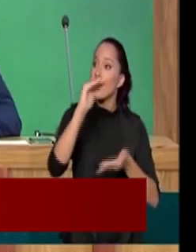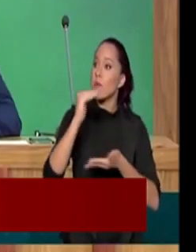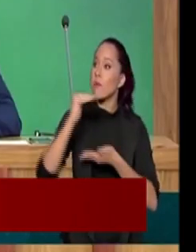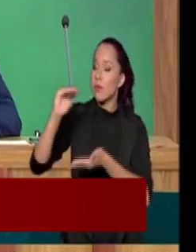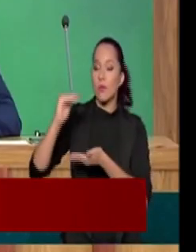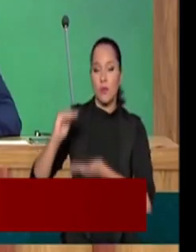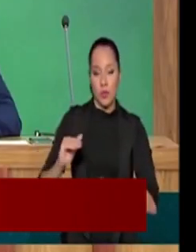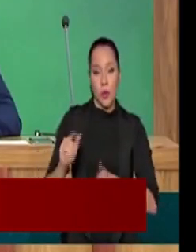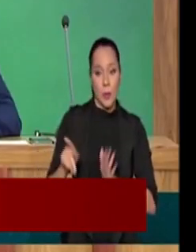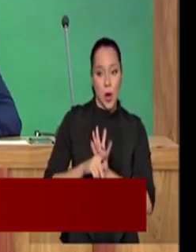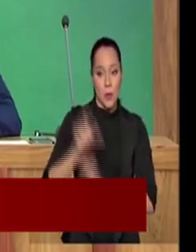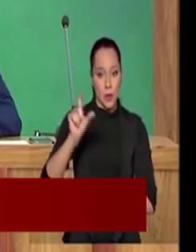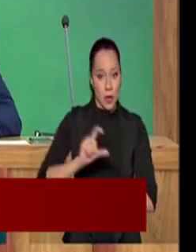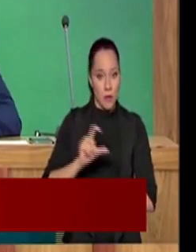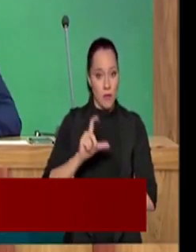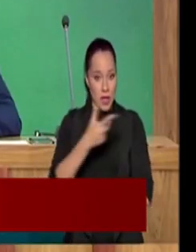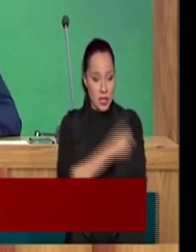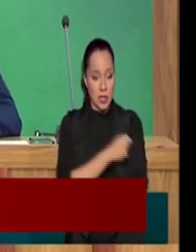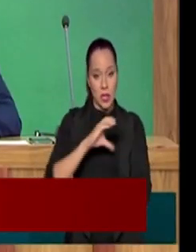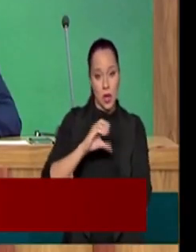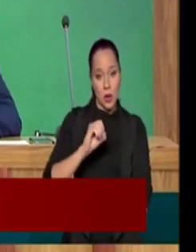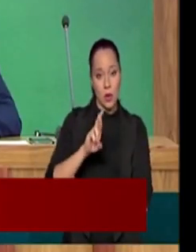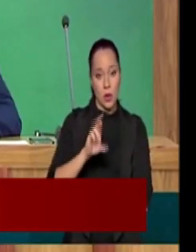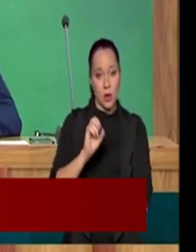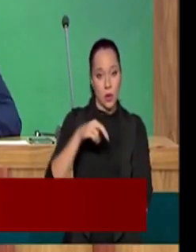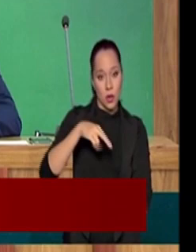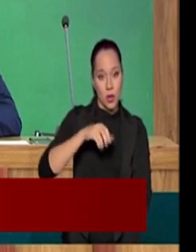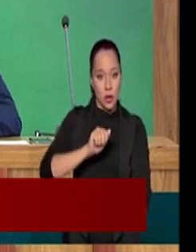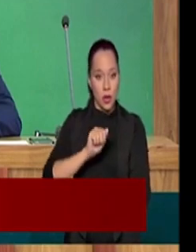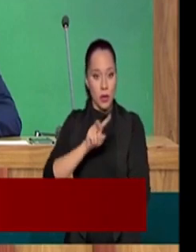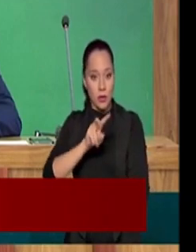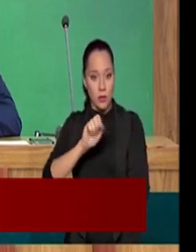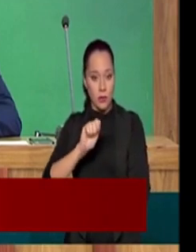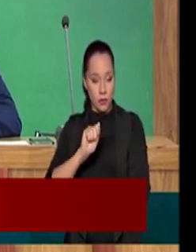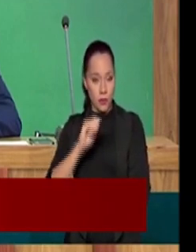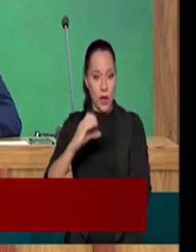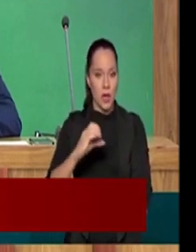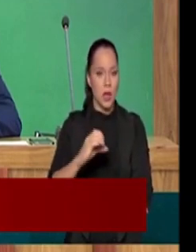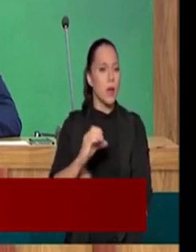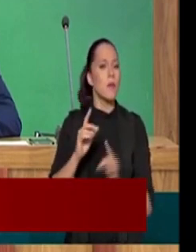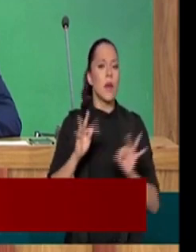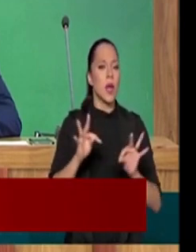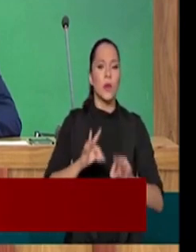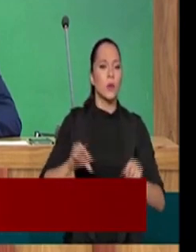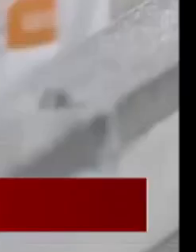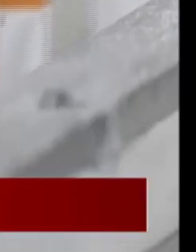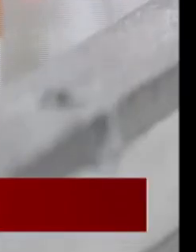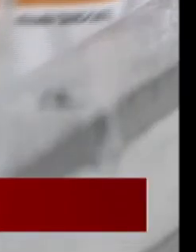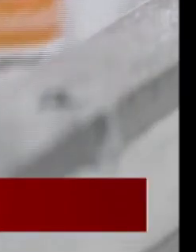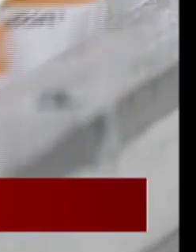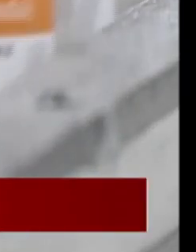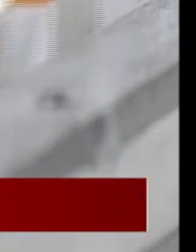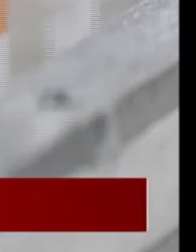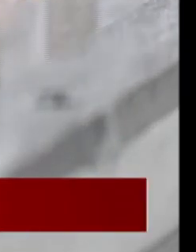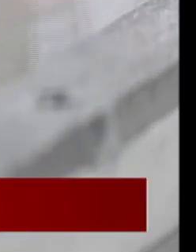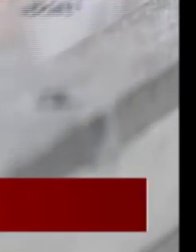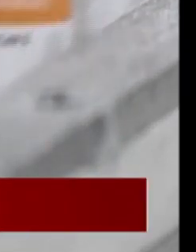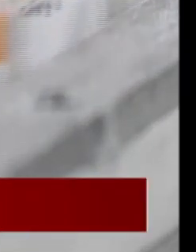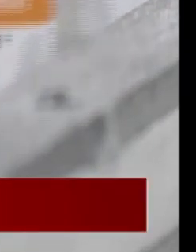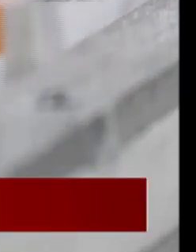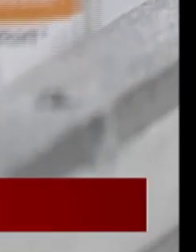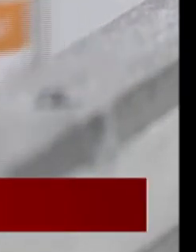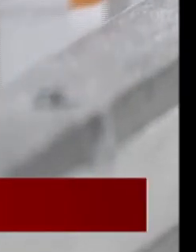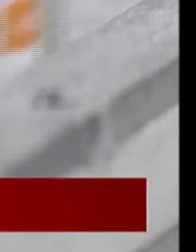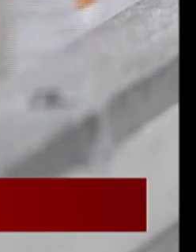a permit to be used in the country. A major supplier of vaccines to Brazil is China's Sinovac Biotech and its CoronaVac